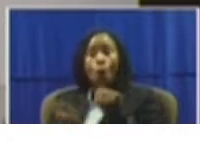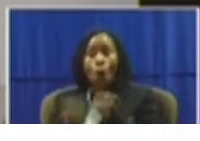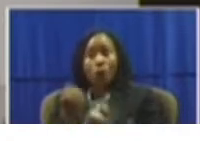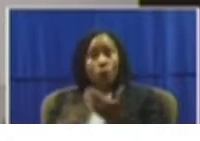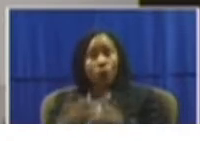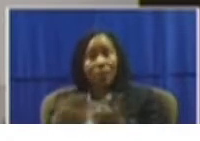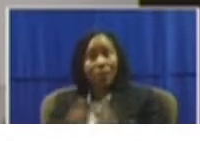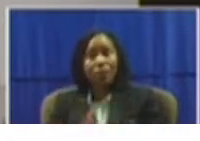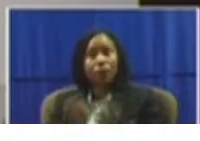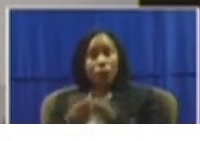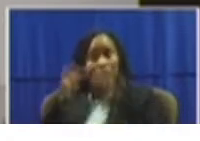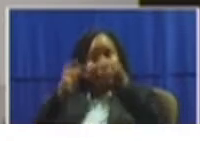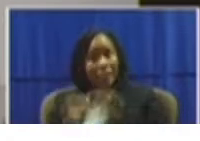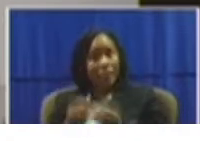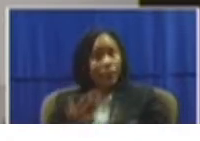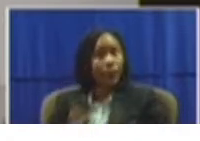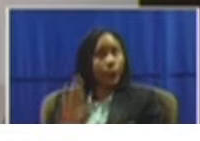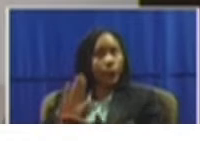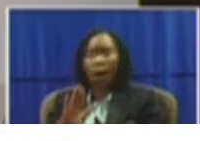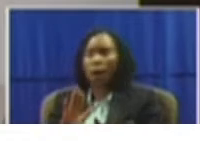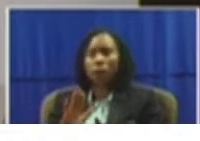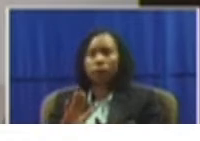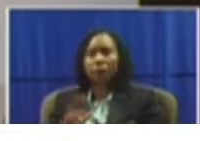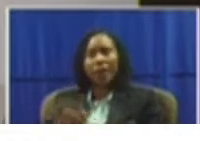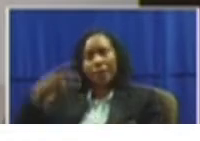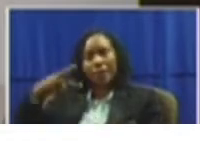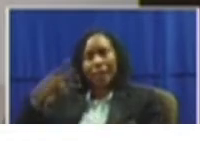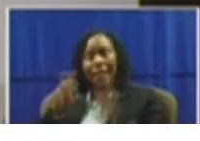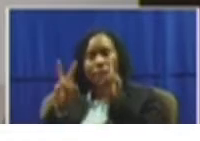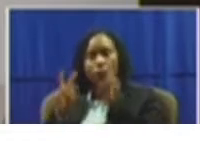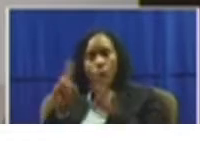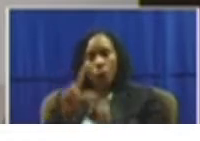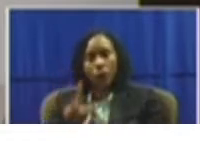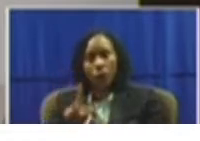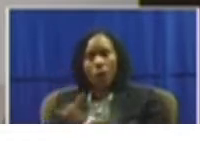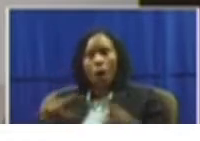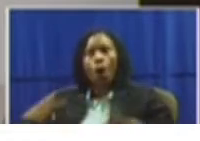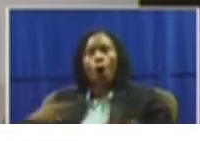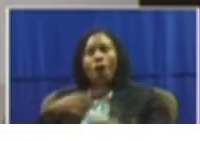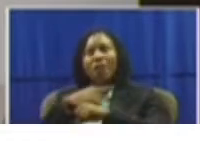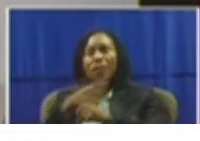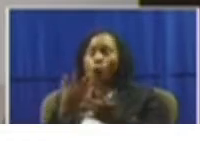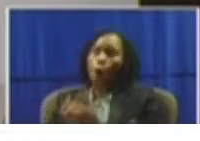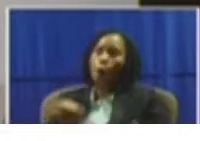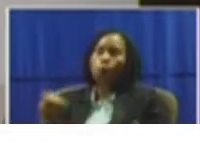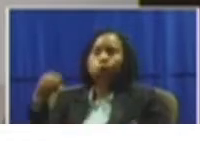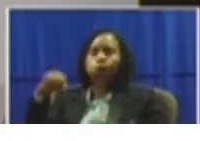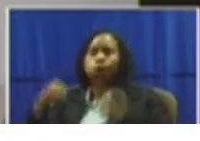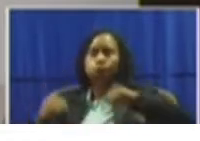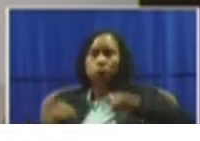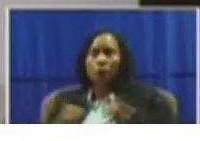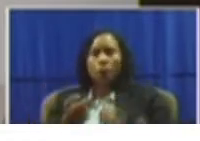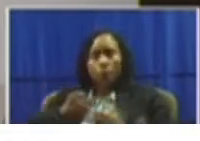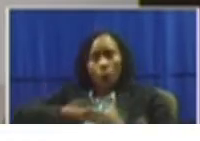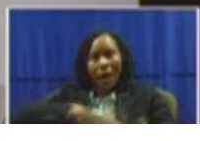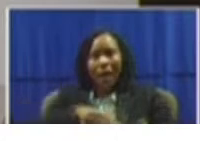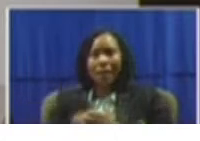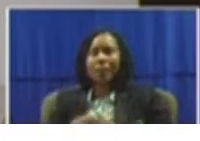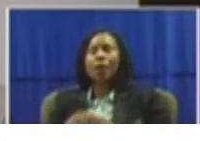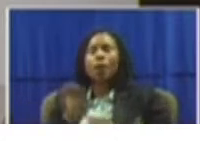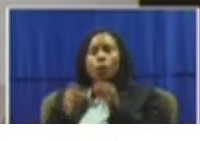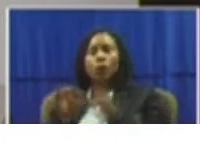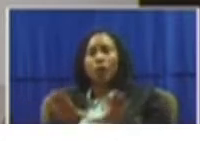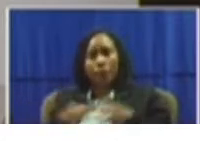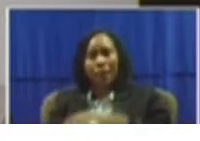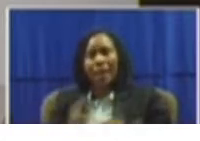decided on? The second issue is that there is conflict or disagreement between us as a party and you as a speaker on